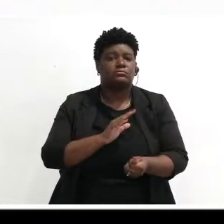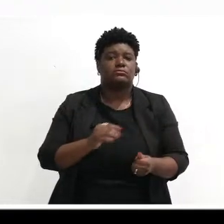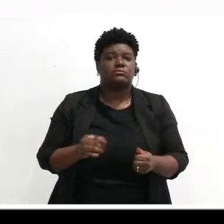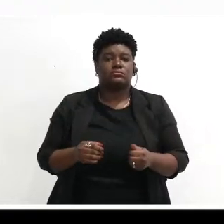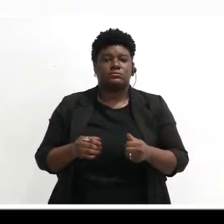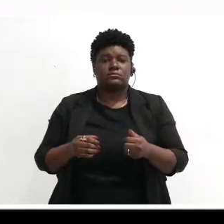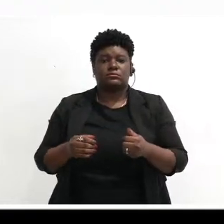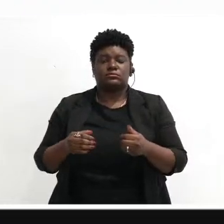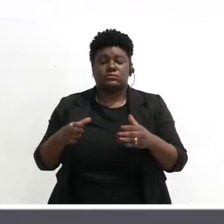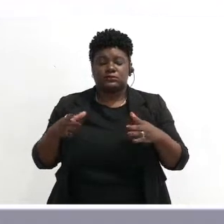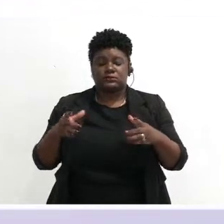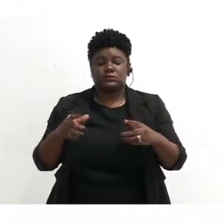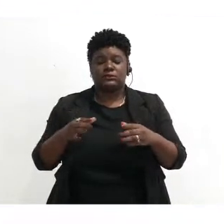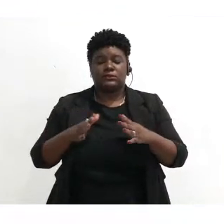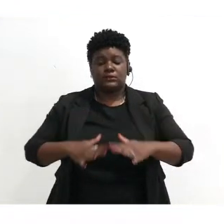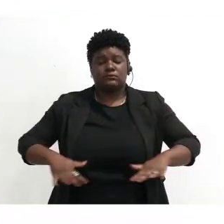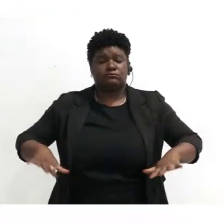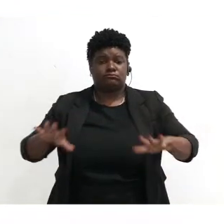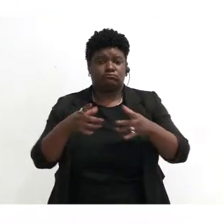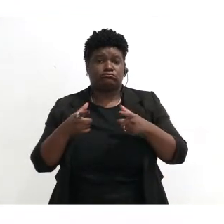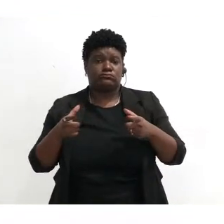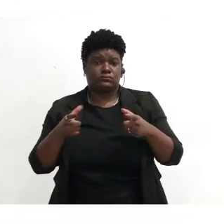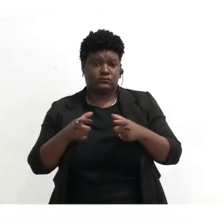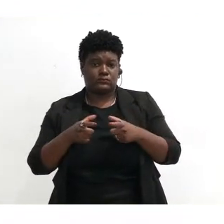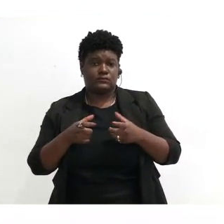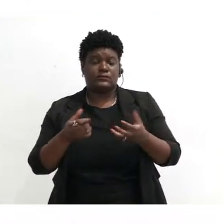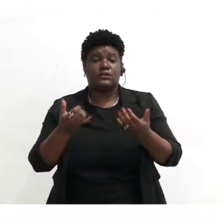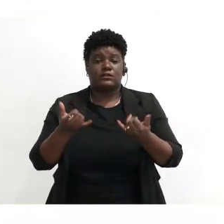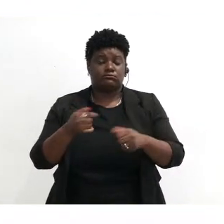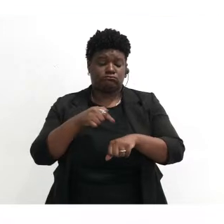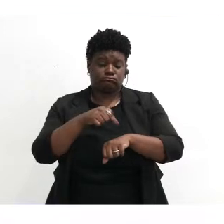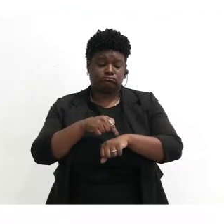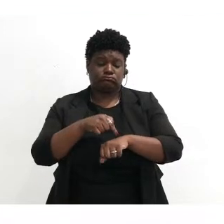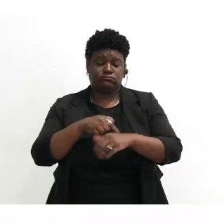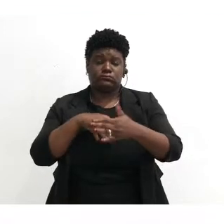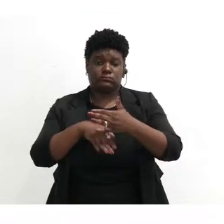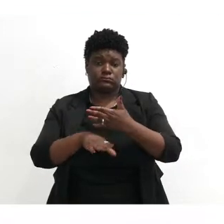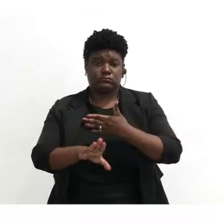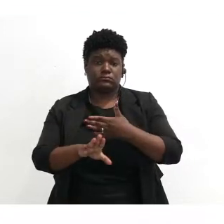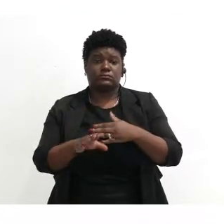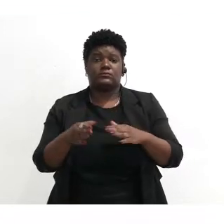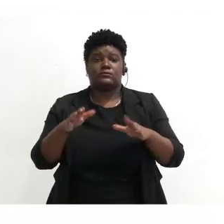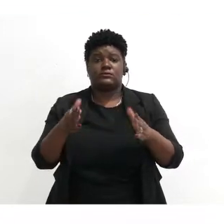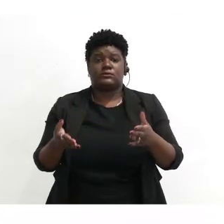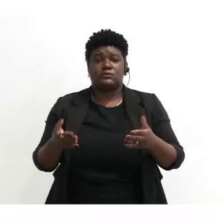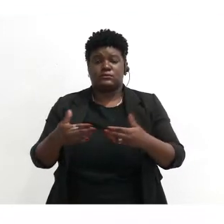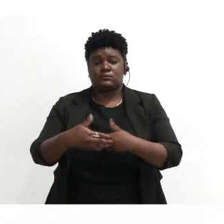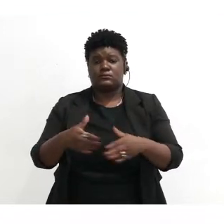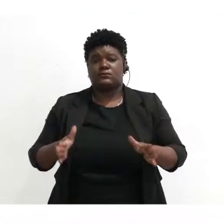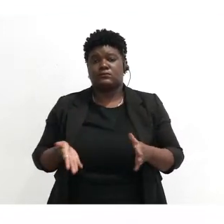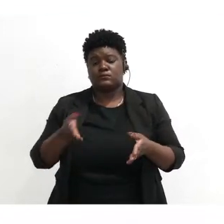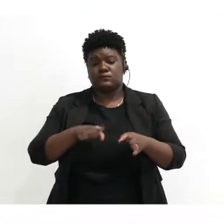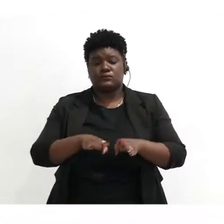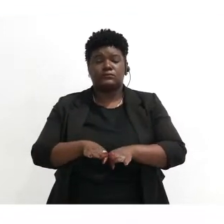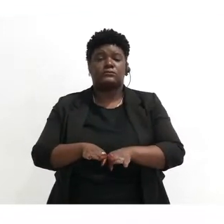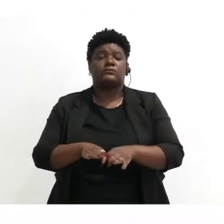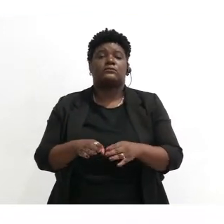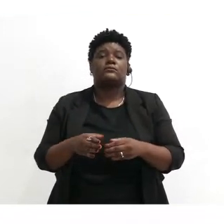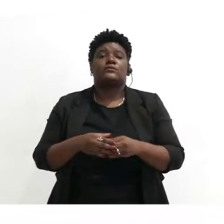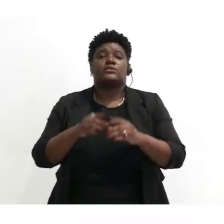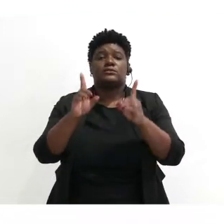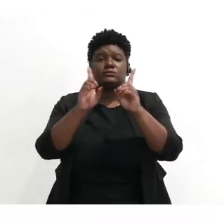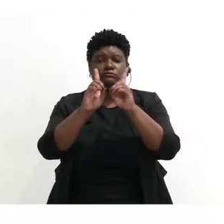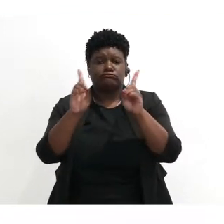where packages were designed very much for their application. And so I refer to that as